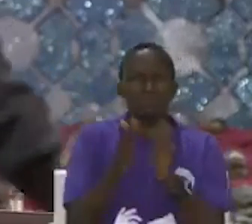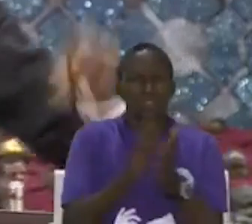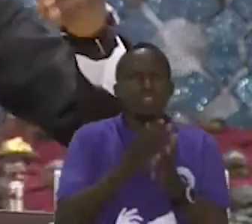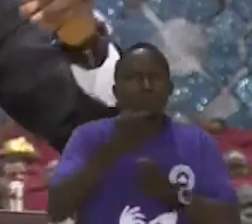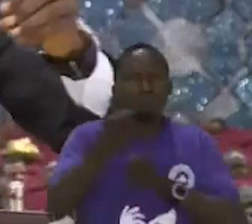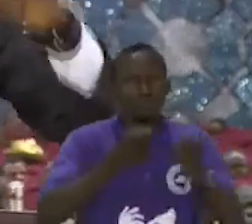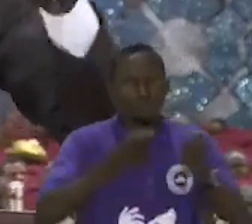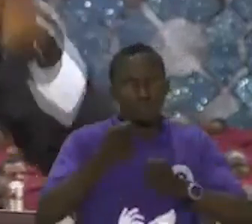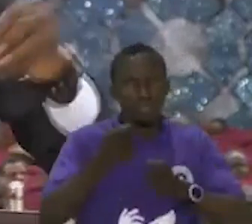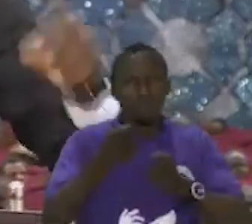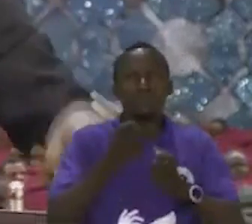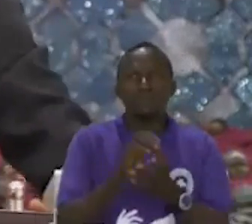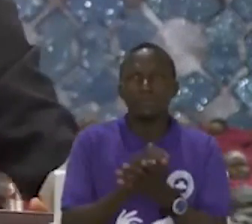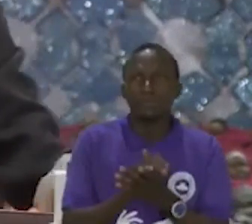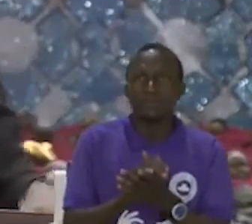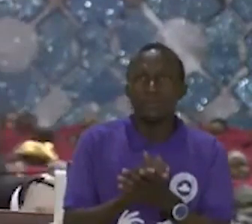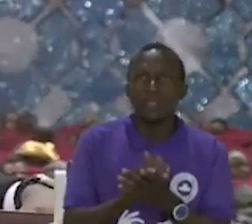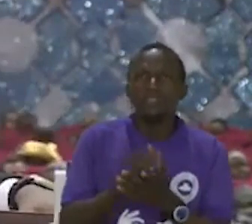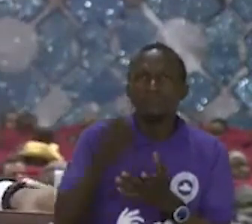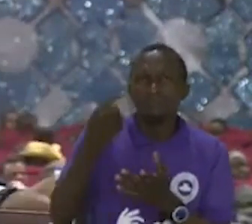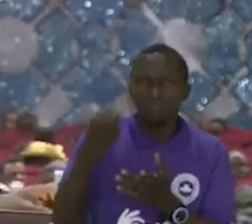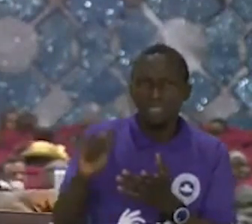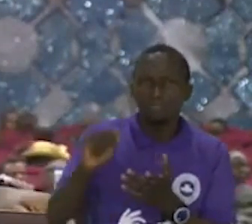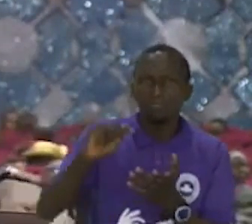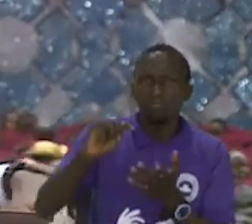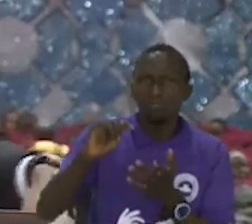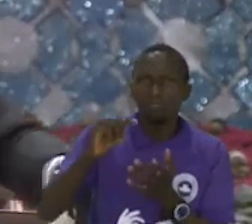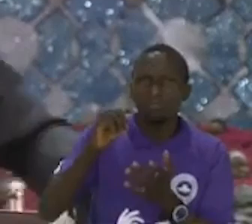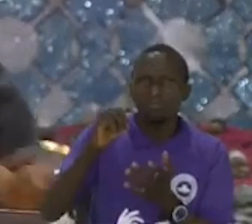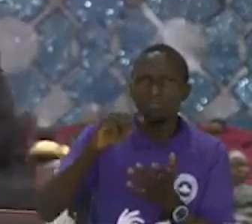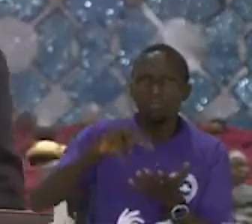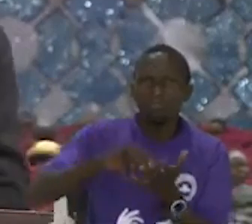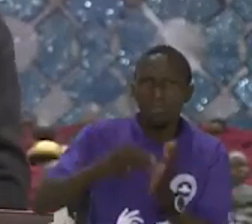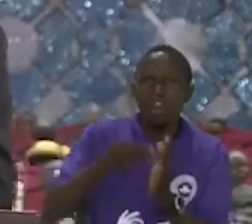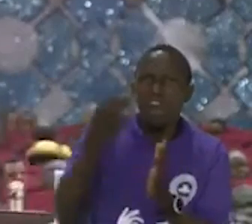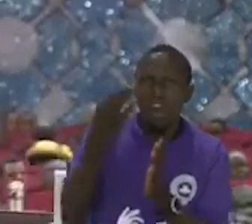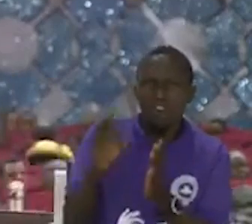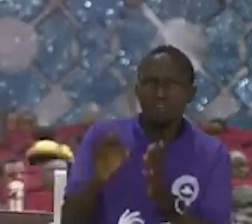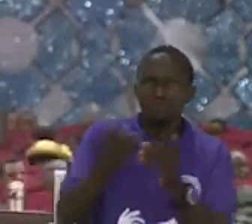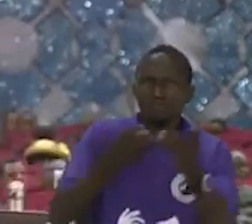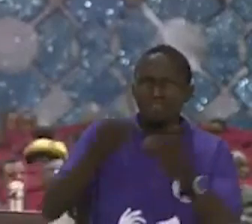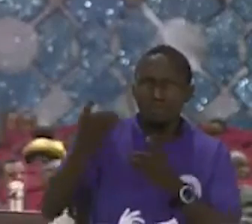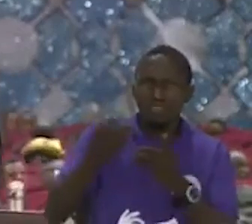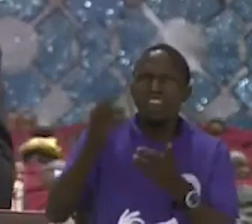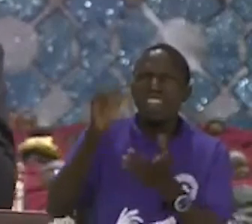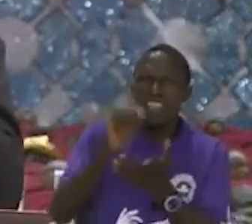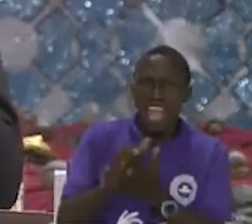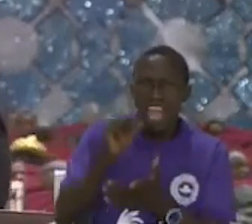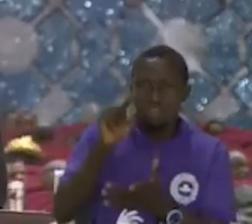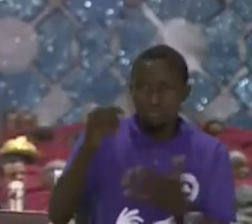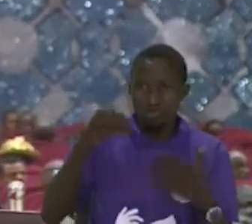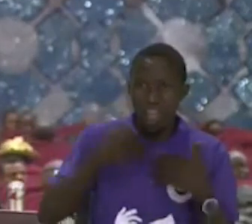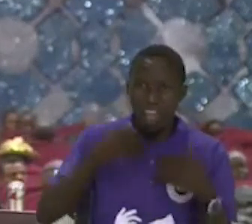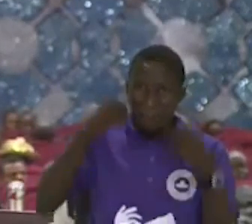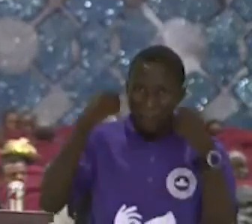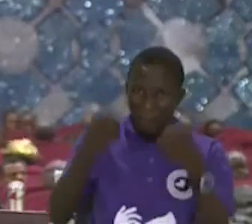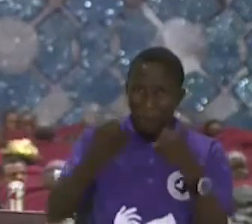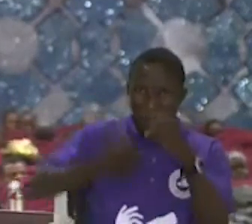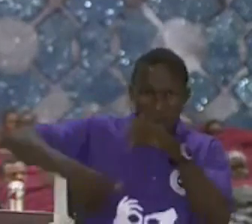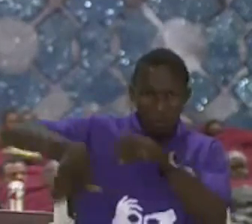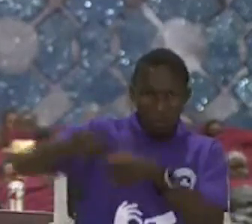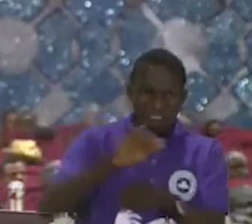The benefit of the positional dominion, the benefit of the positional dominion is that you have power over sin and